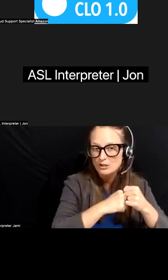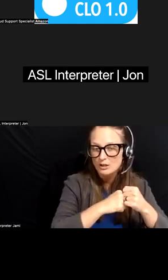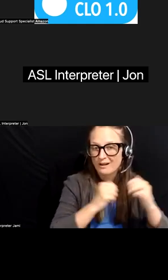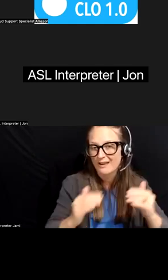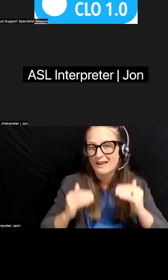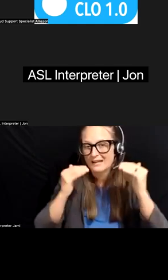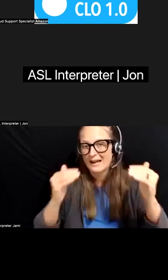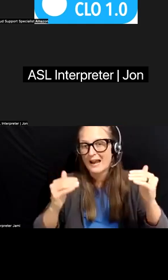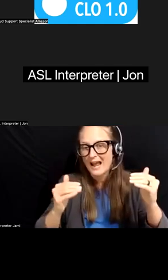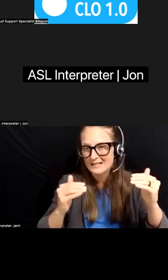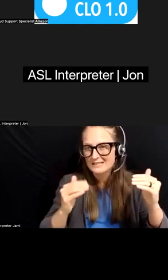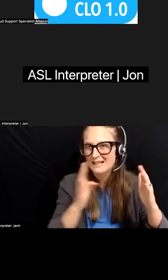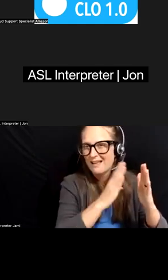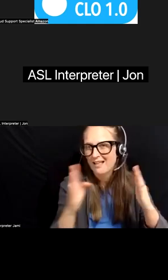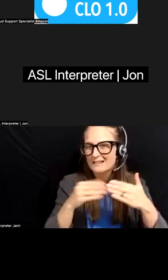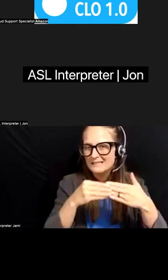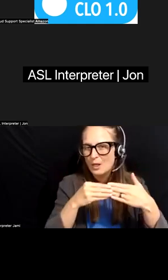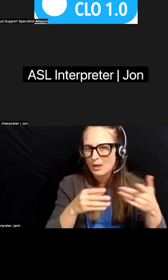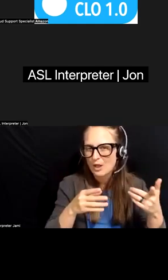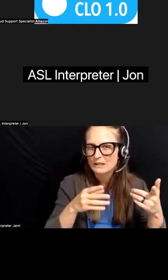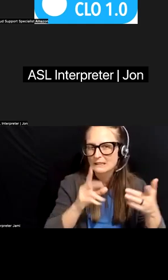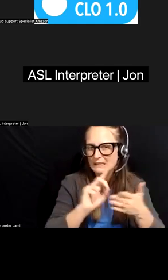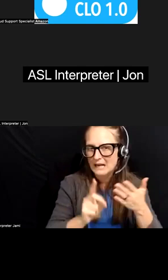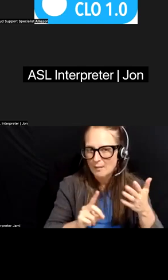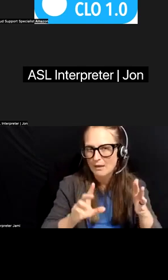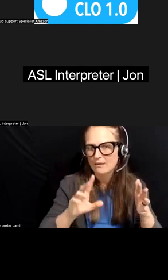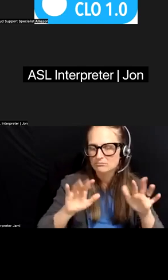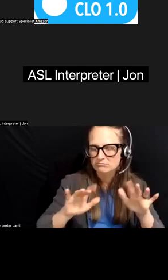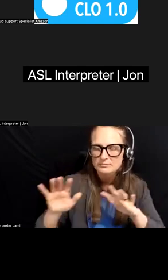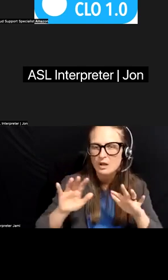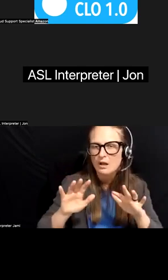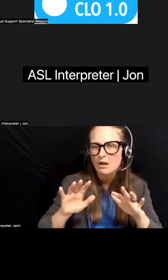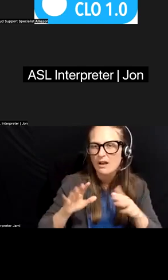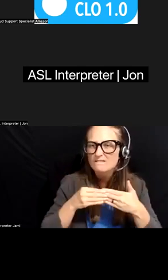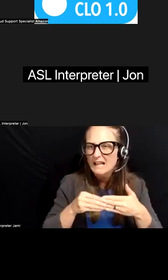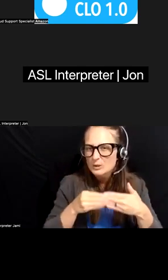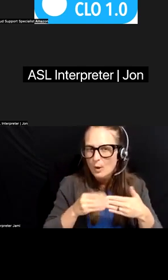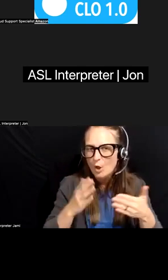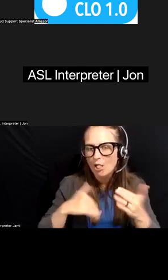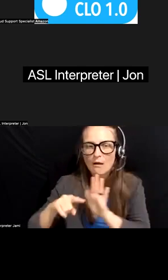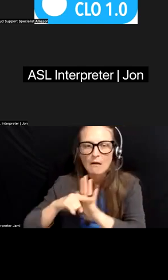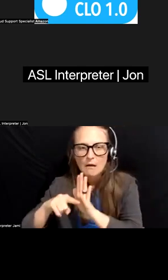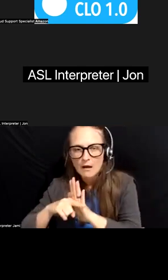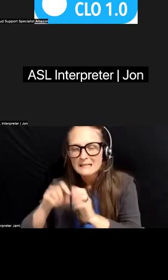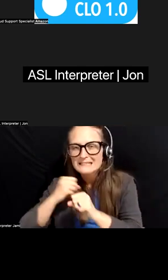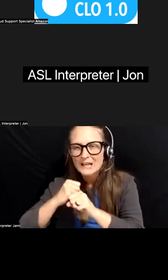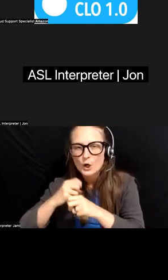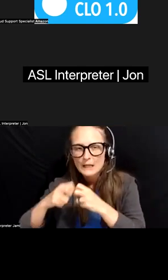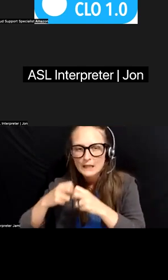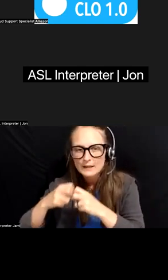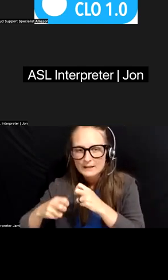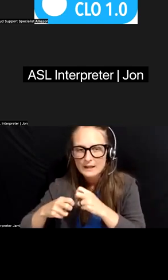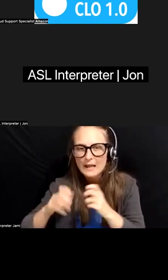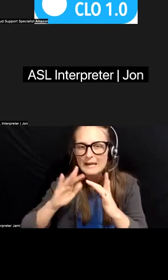dynamic workloads are supported. EAS is flexible. Cons: security issues, network and